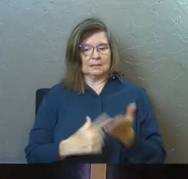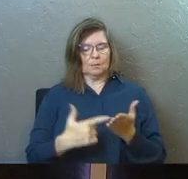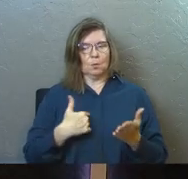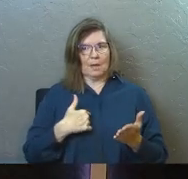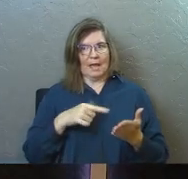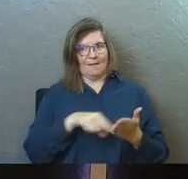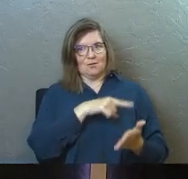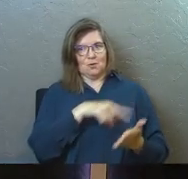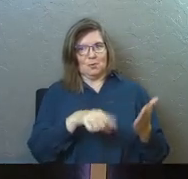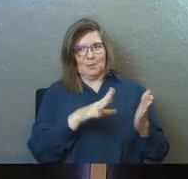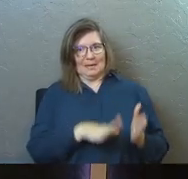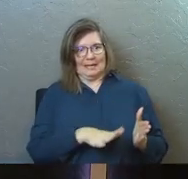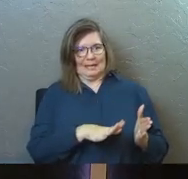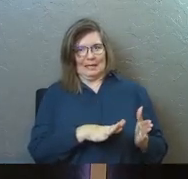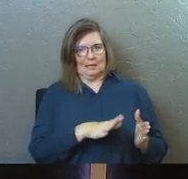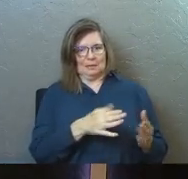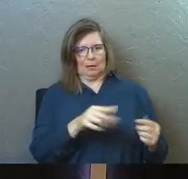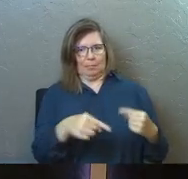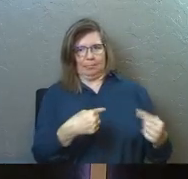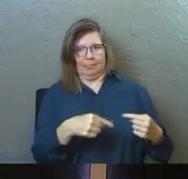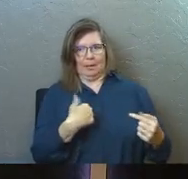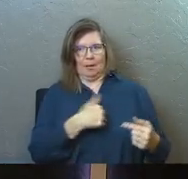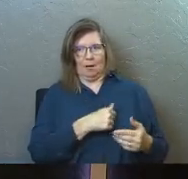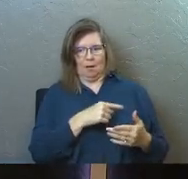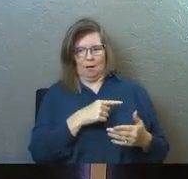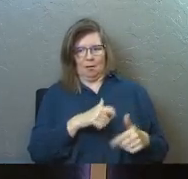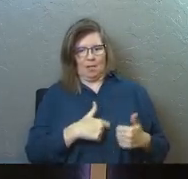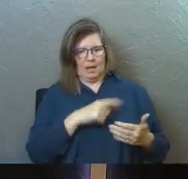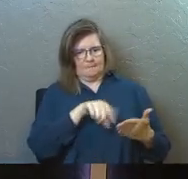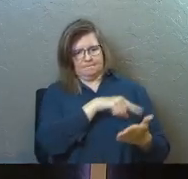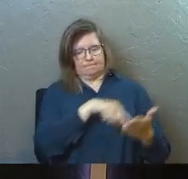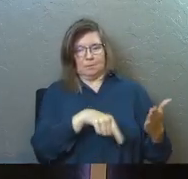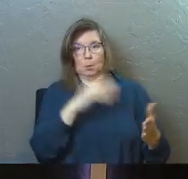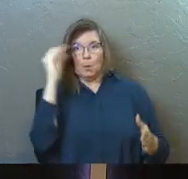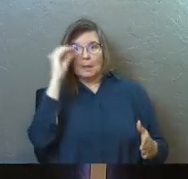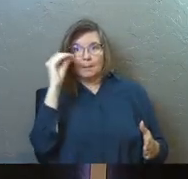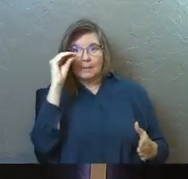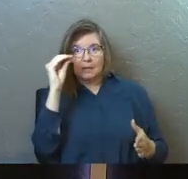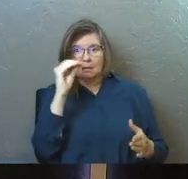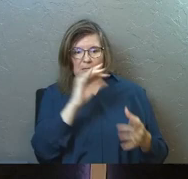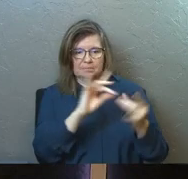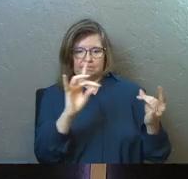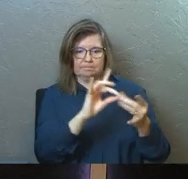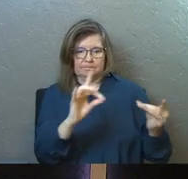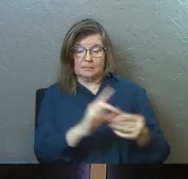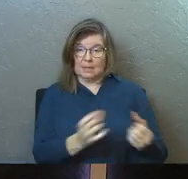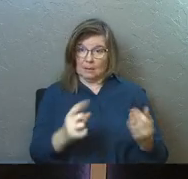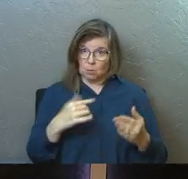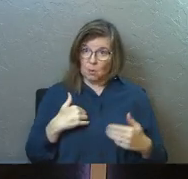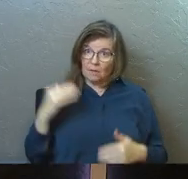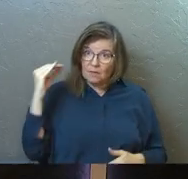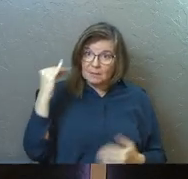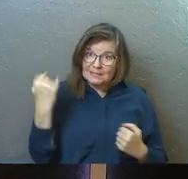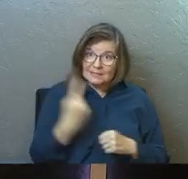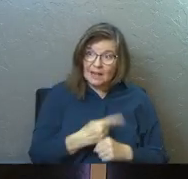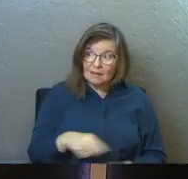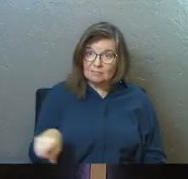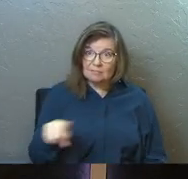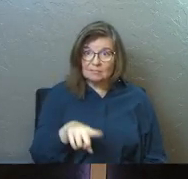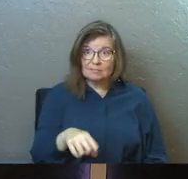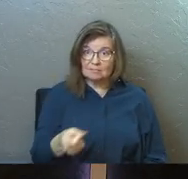Sometimes we have critics in our life. Sometimes we have people with opinions. How many of you have an opinion today?